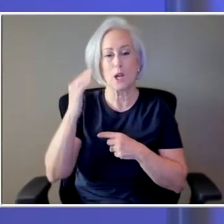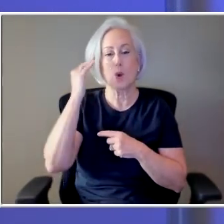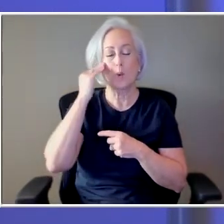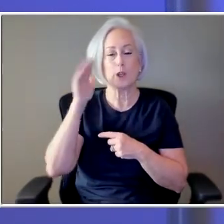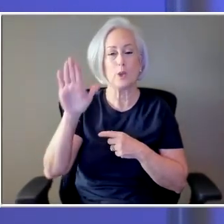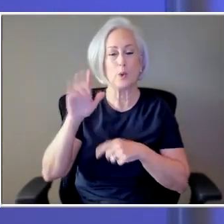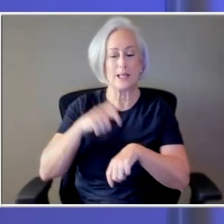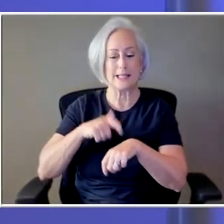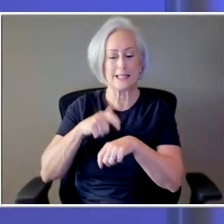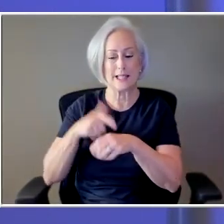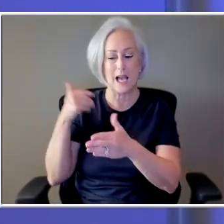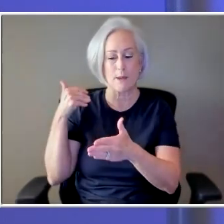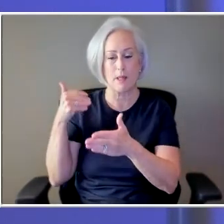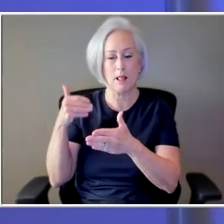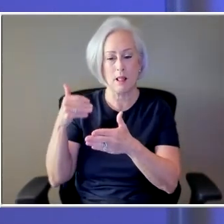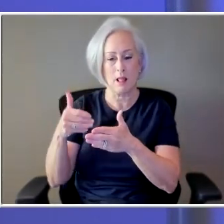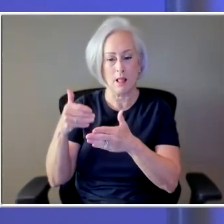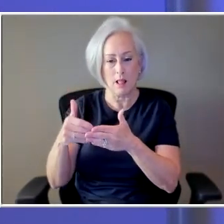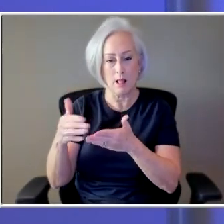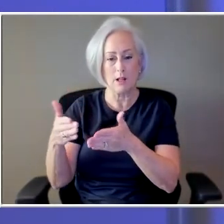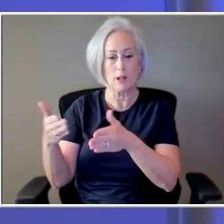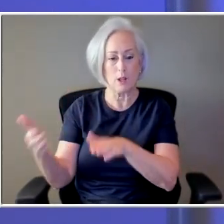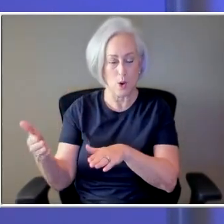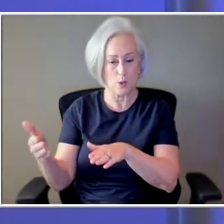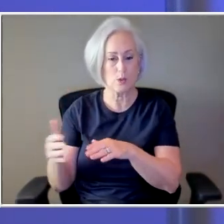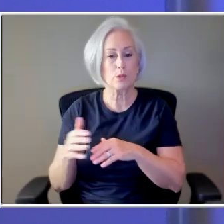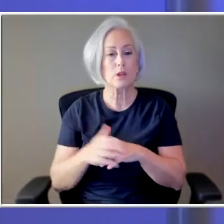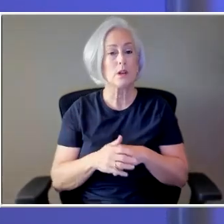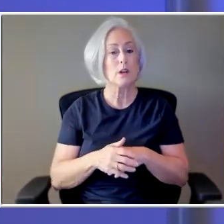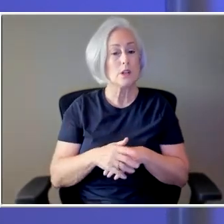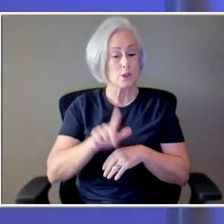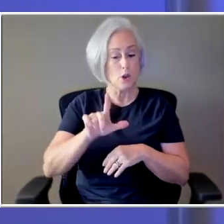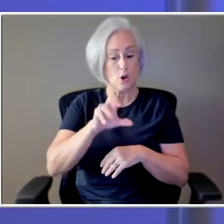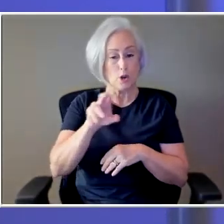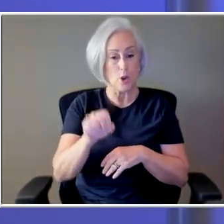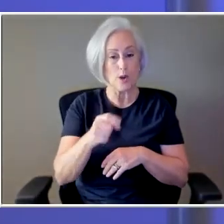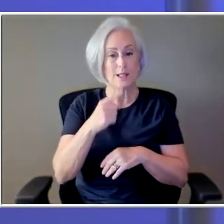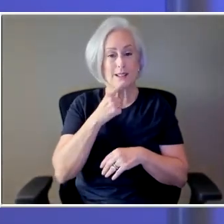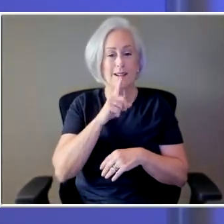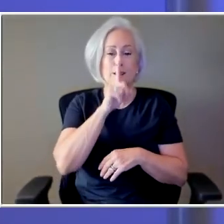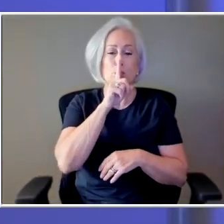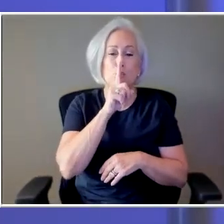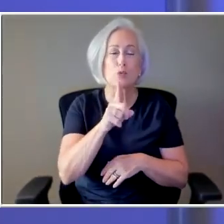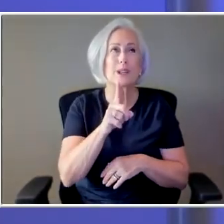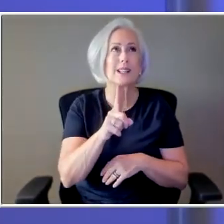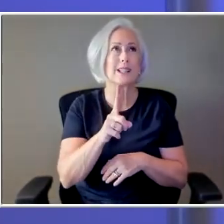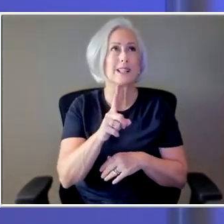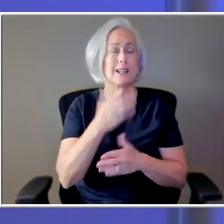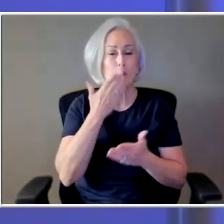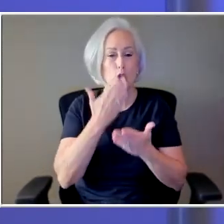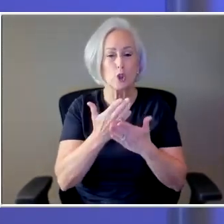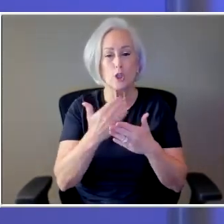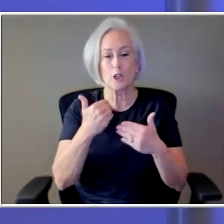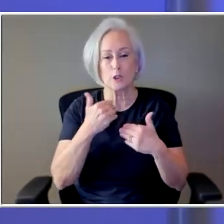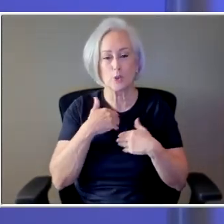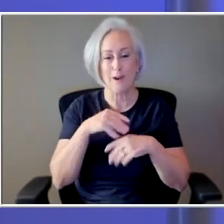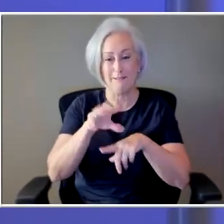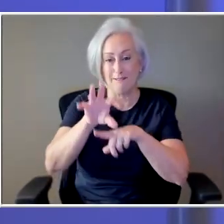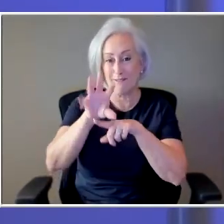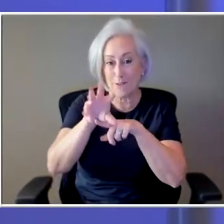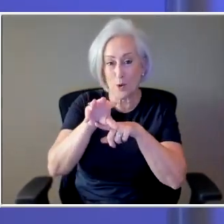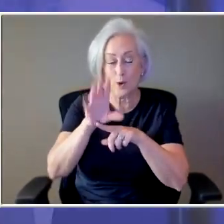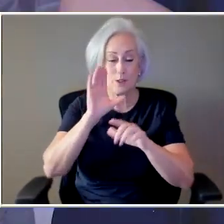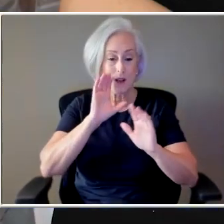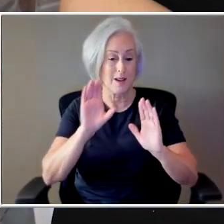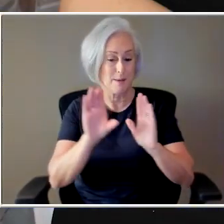and I chatted about how meaningful it is that she has these photos and videos and was able to have this big celebration with